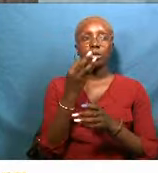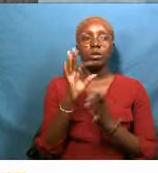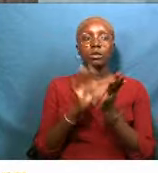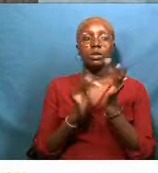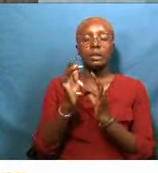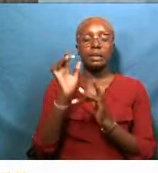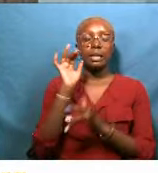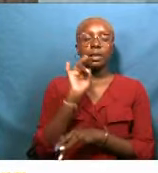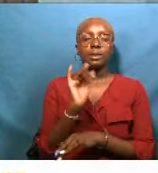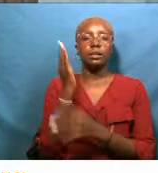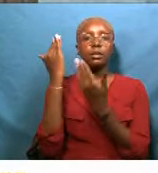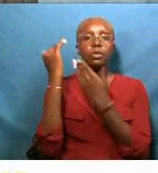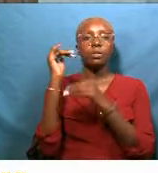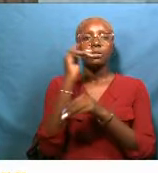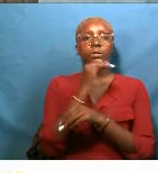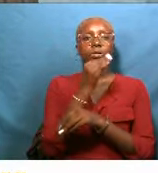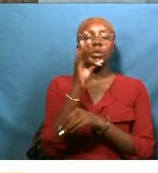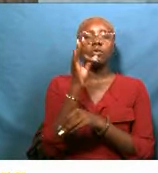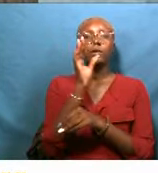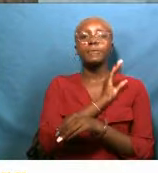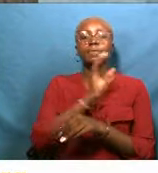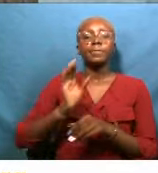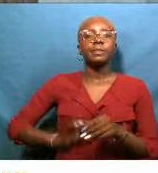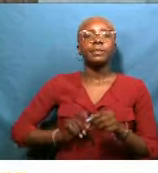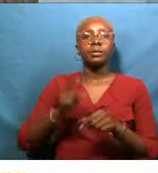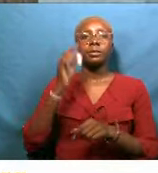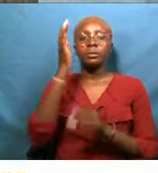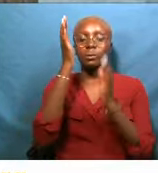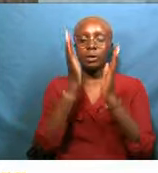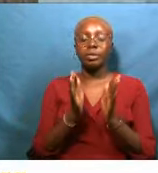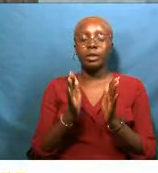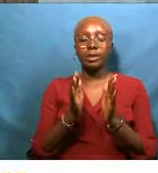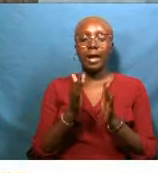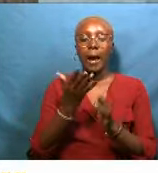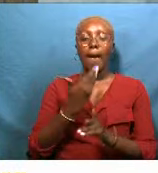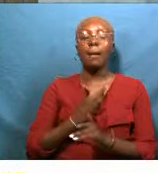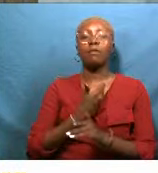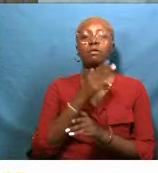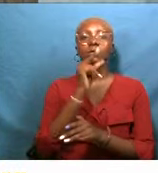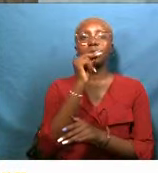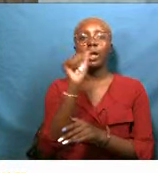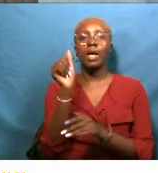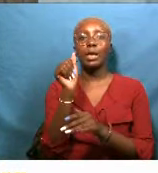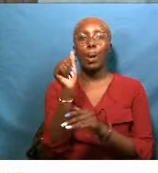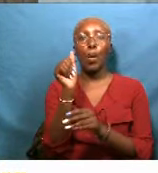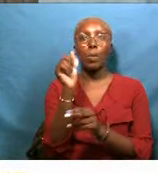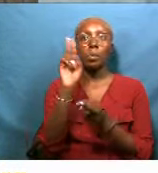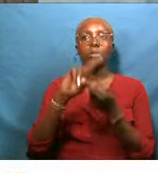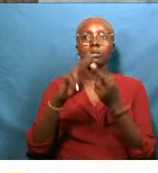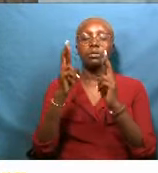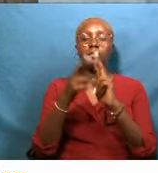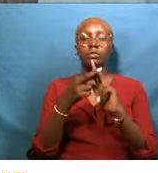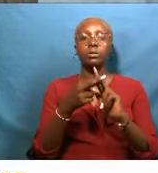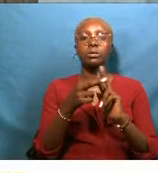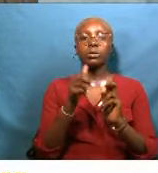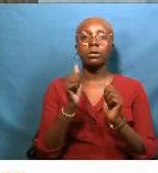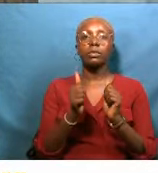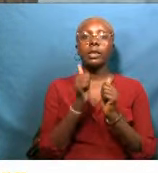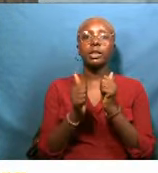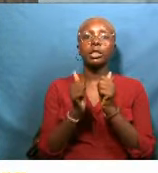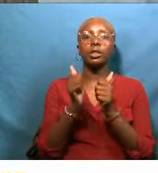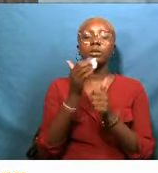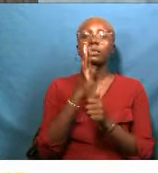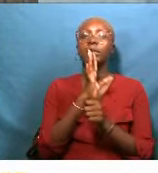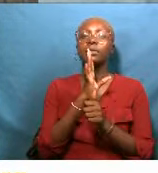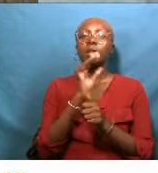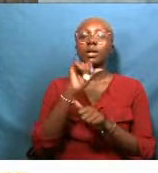Christian faith. There are no other religions that talk of the resurrection of Jesus or the Savior. They all talk